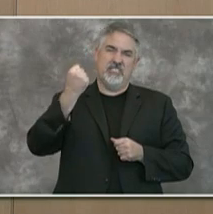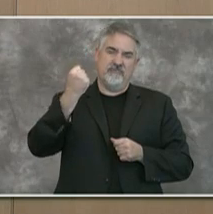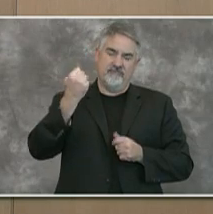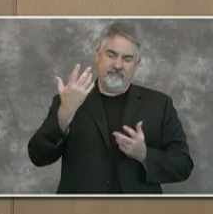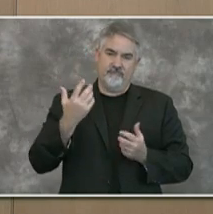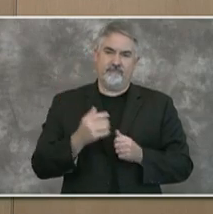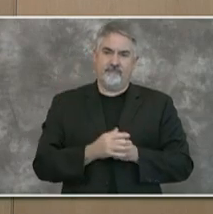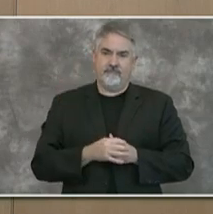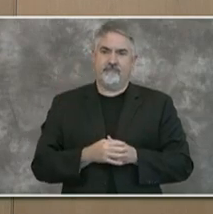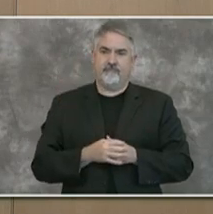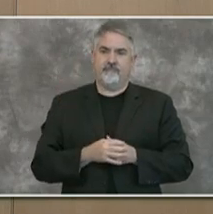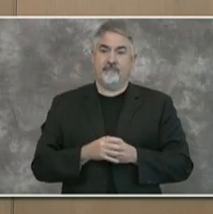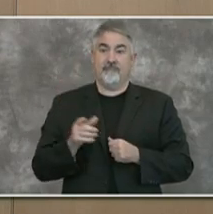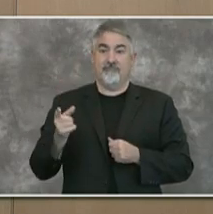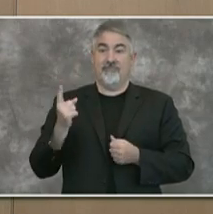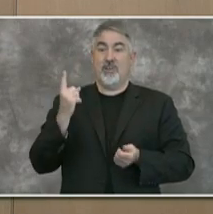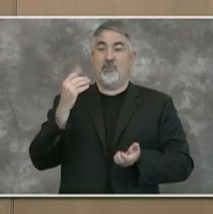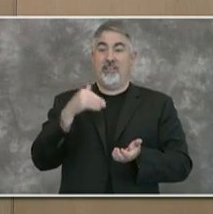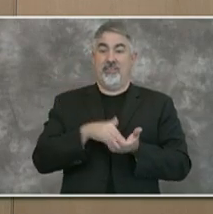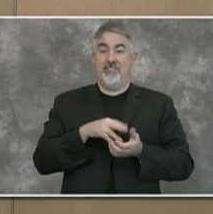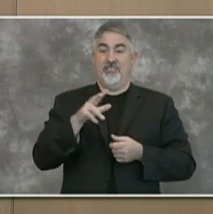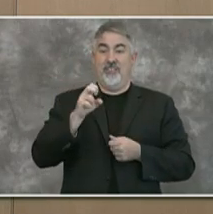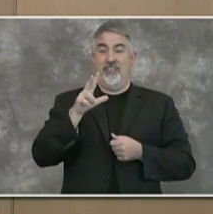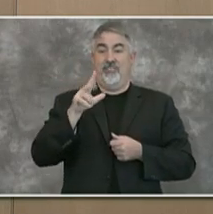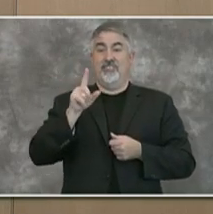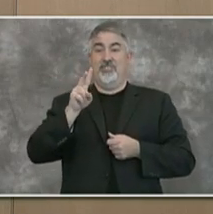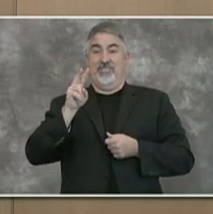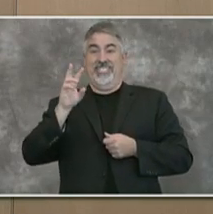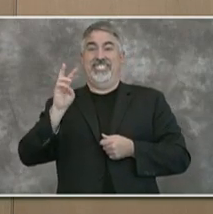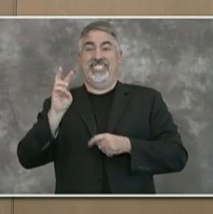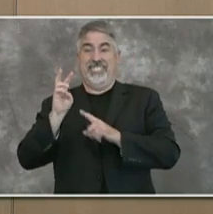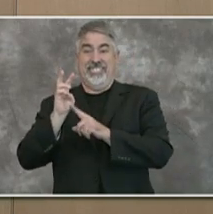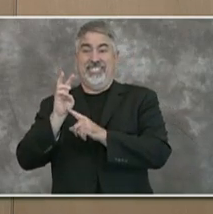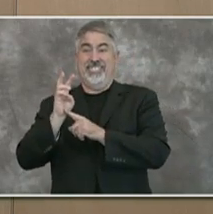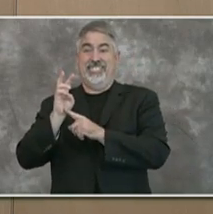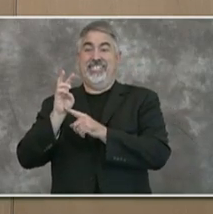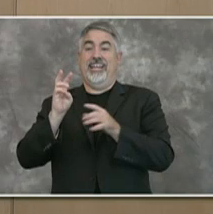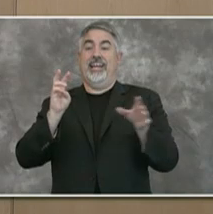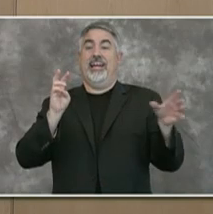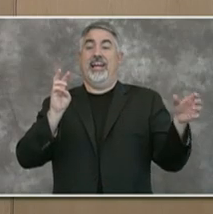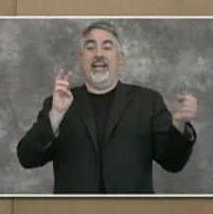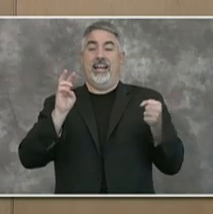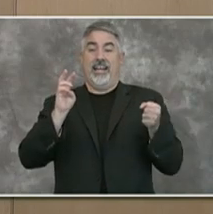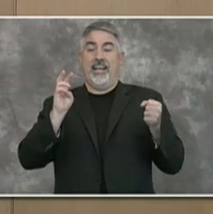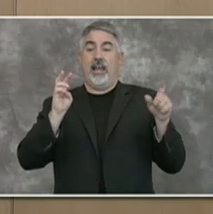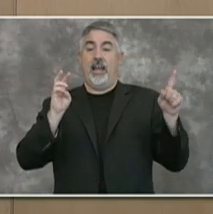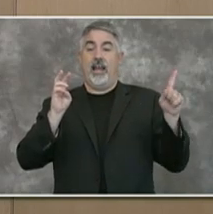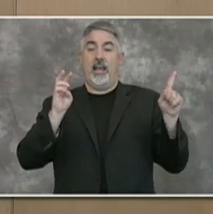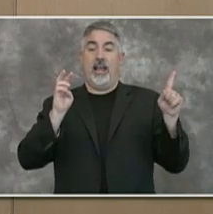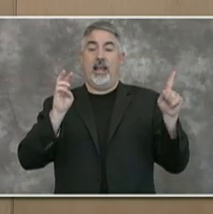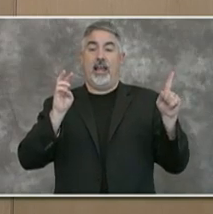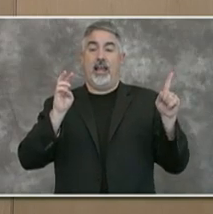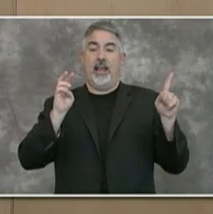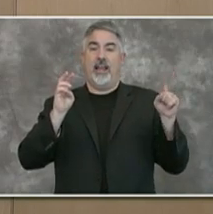the 1,326 cases, which is 117 more cases than reported yesterday,